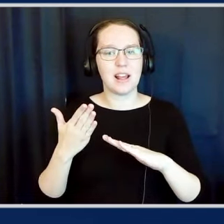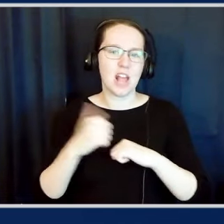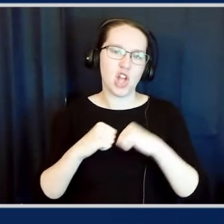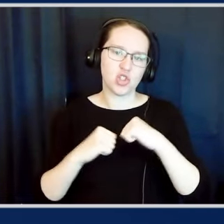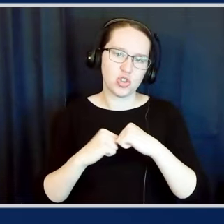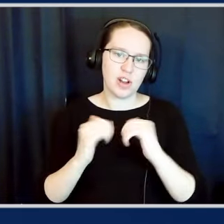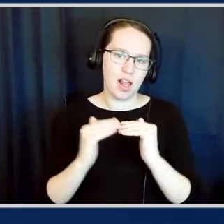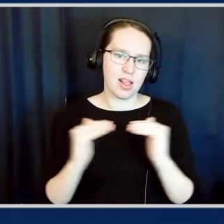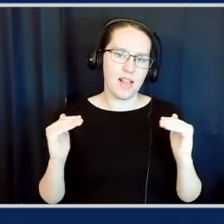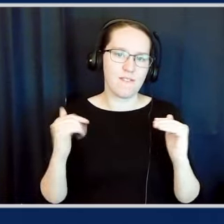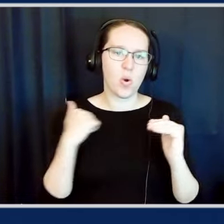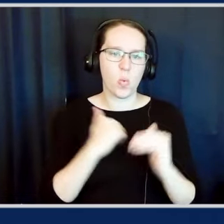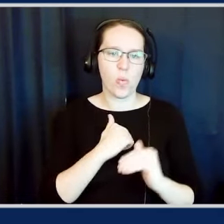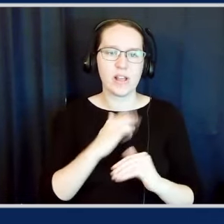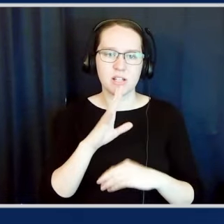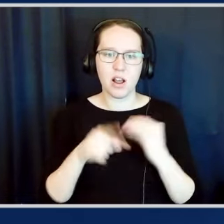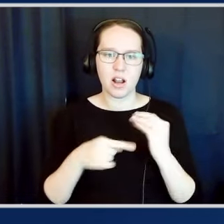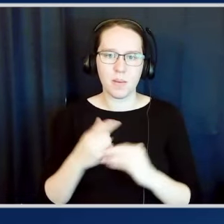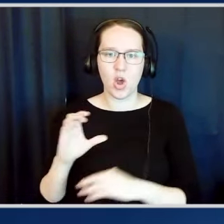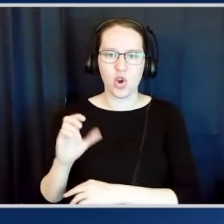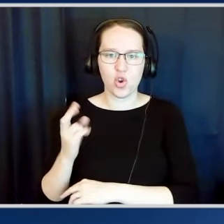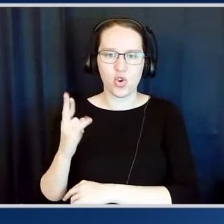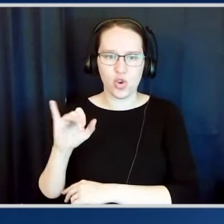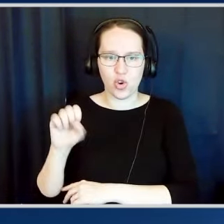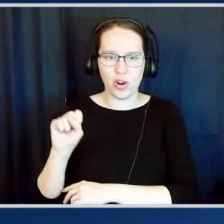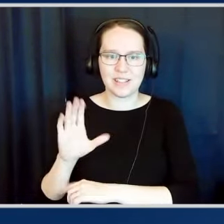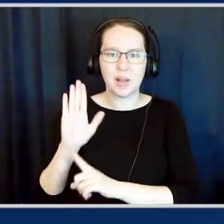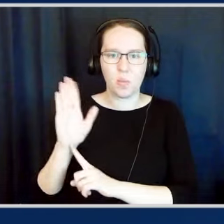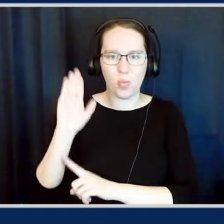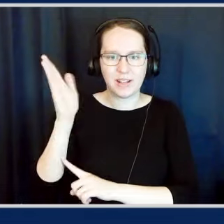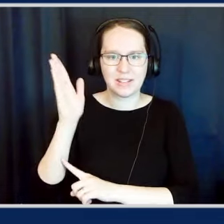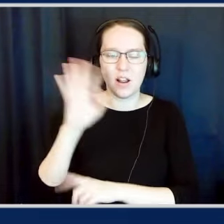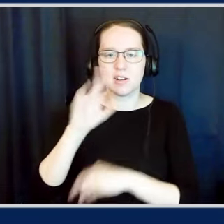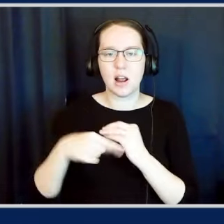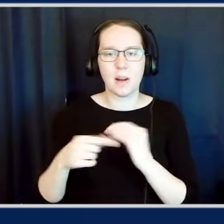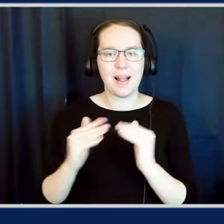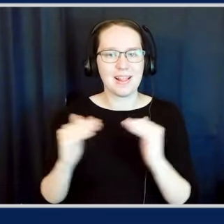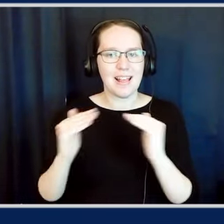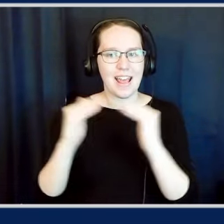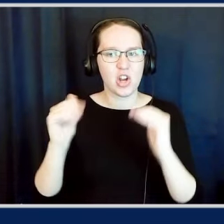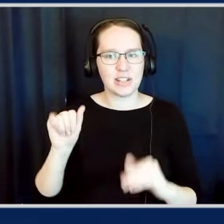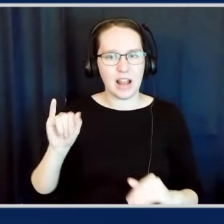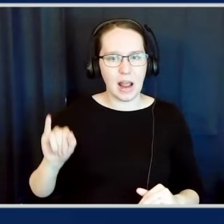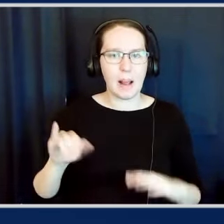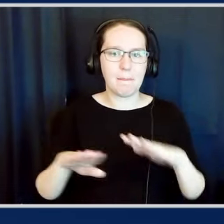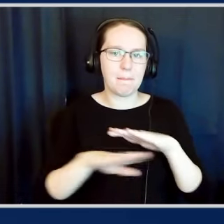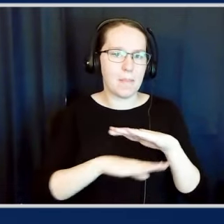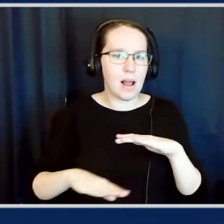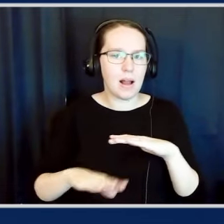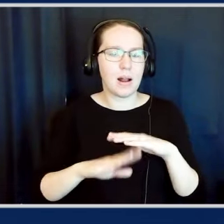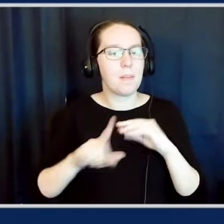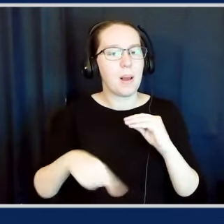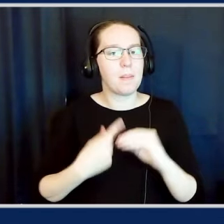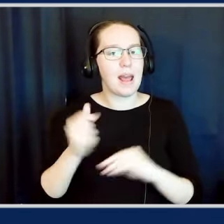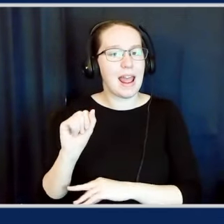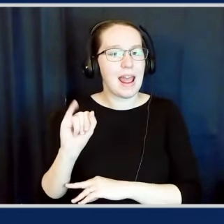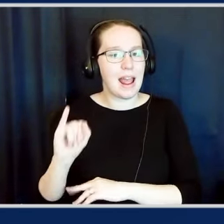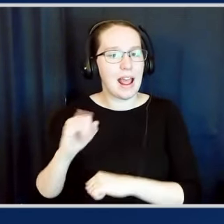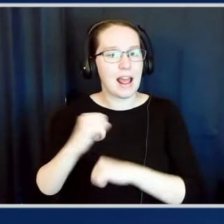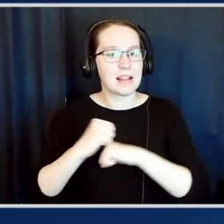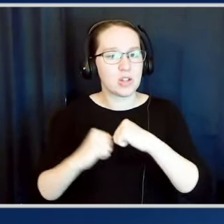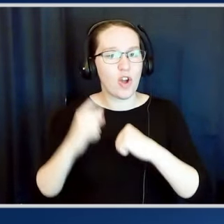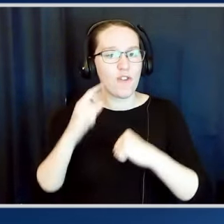talked a bunch, Chris Betts, for example, in his keynote mentioned these different layers of AI, right? There's that bottom layer that's about, AI infrastructure for